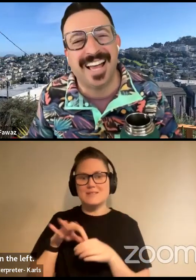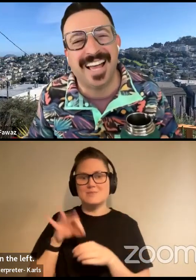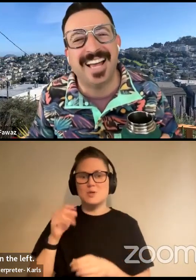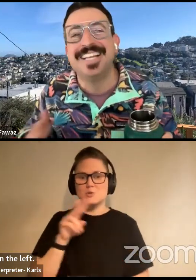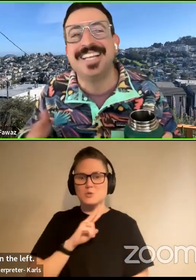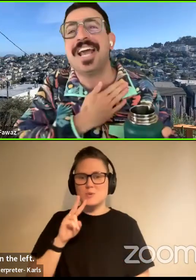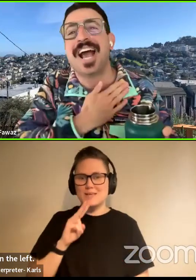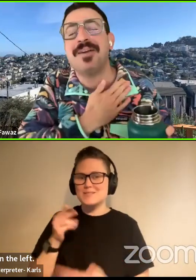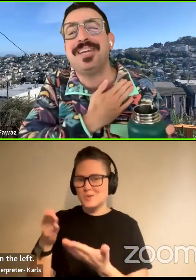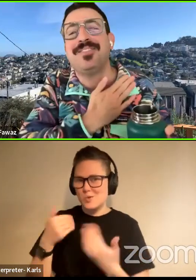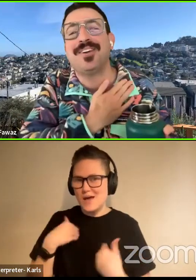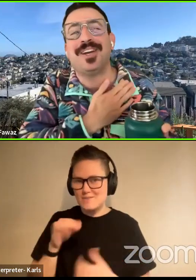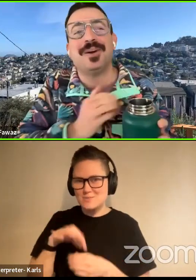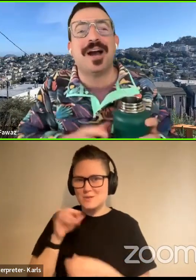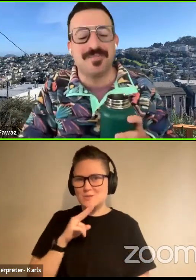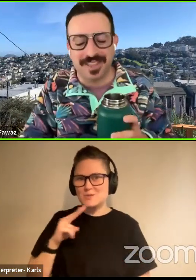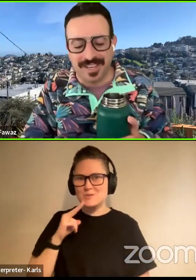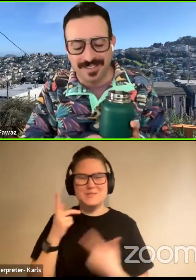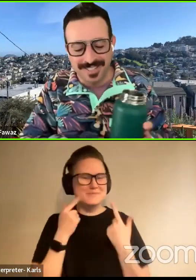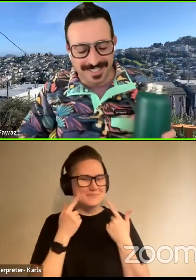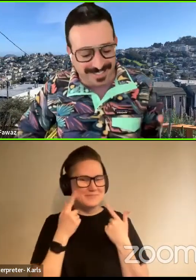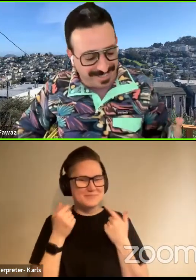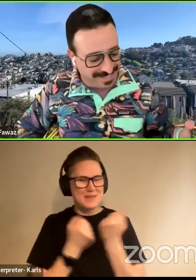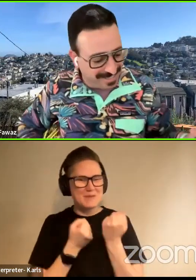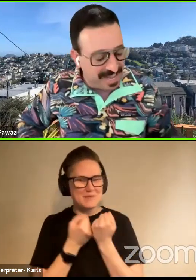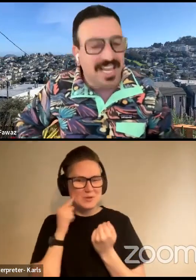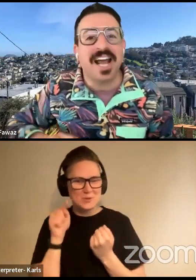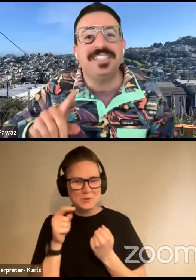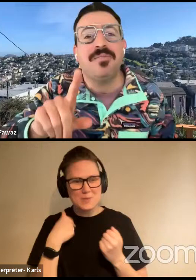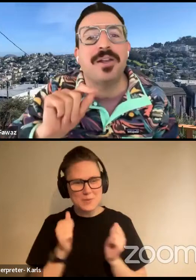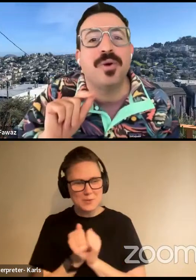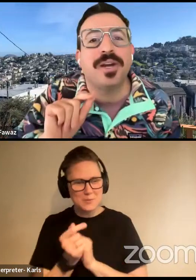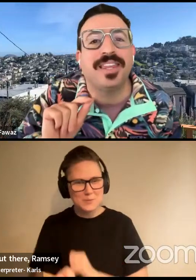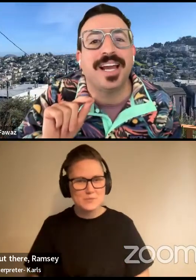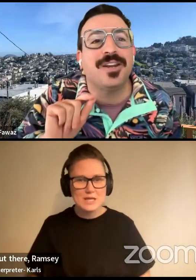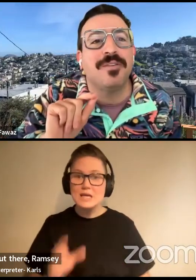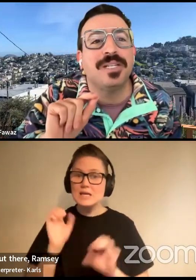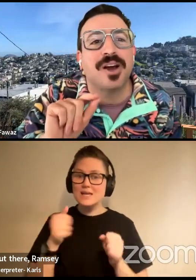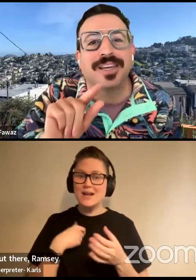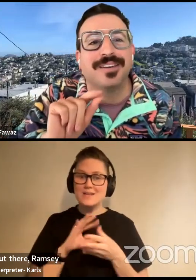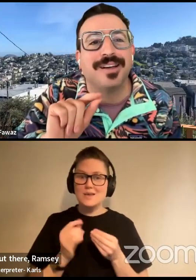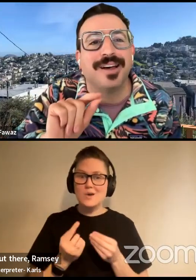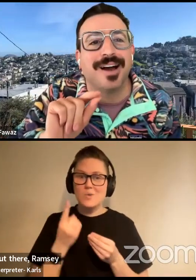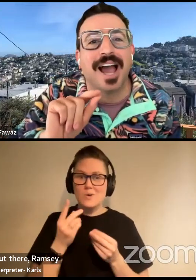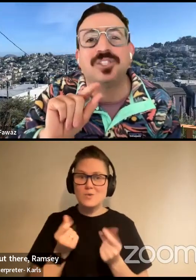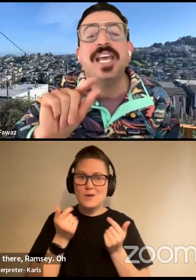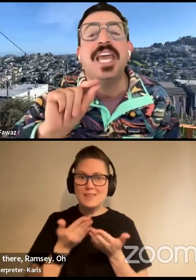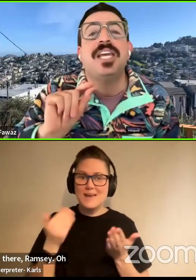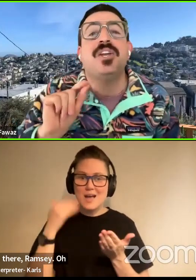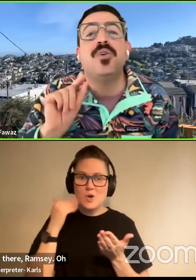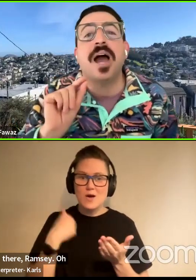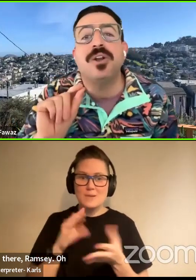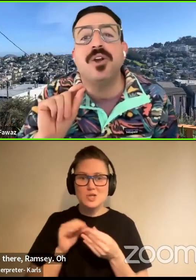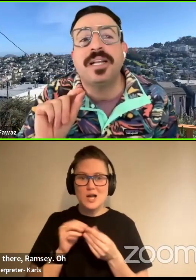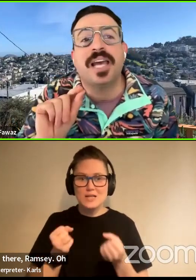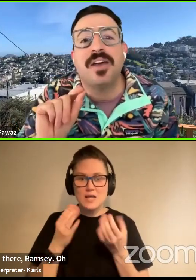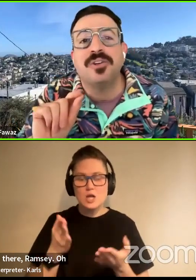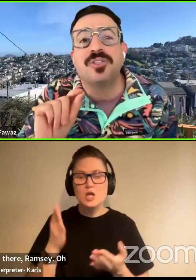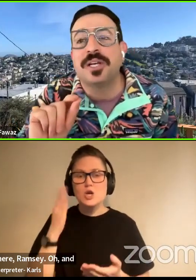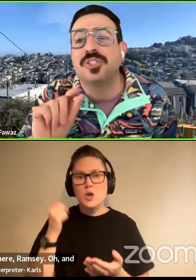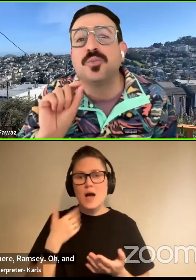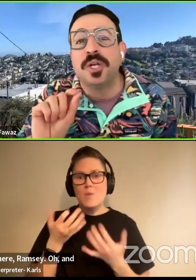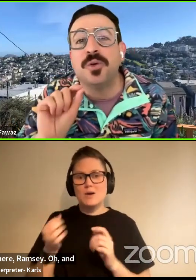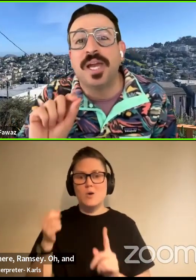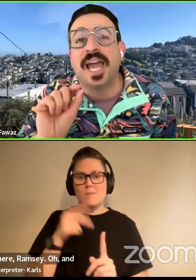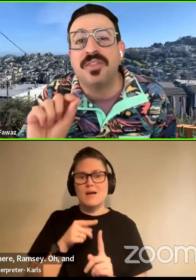twin out there, Ramsey. I'm here for you. I'm with you. Can I say one quick thing? I know I've been talking a lot. I want to go back